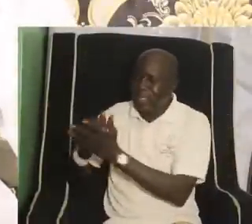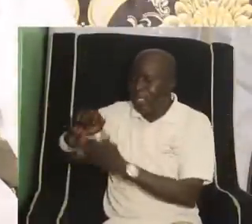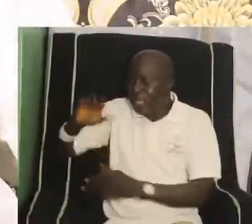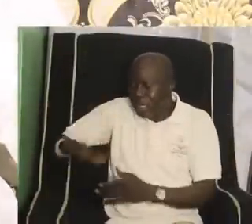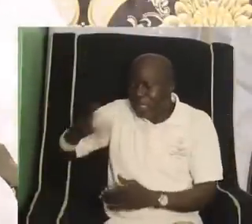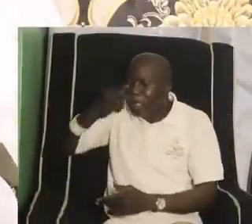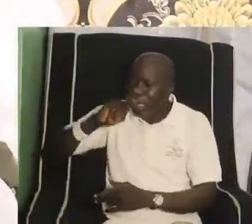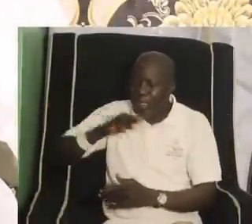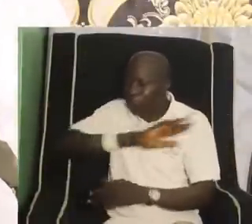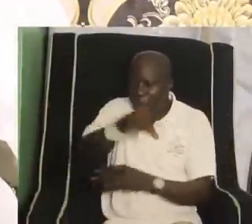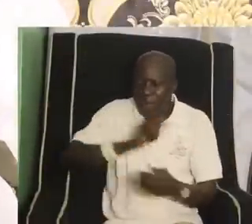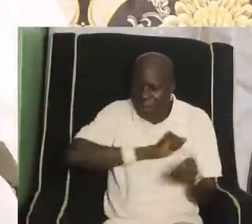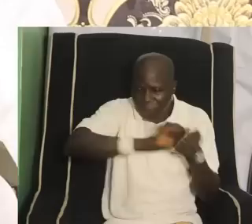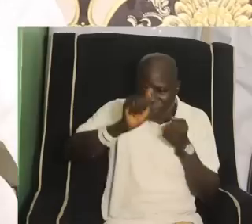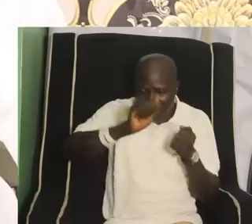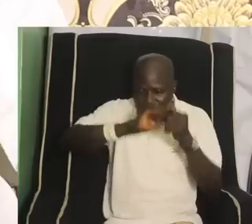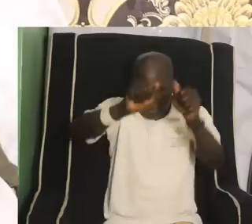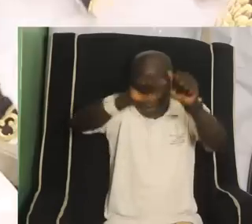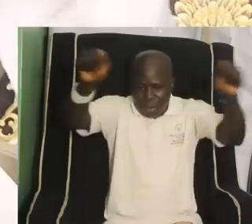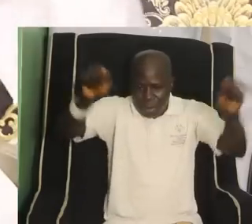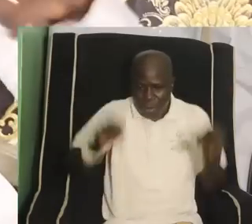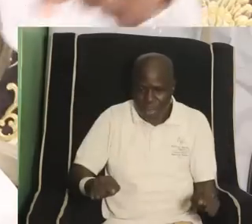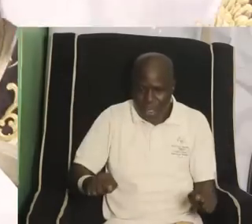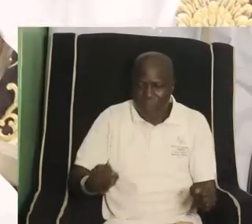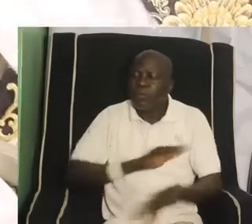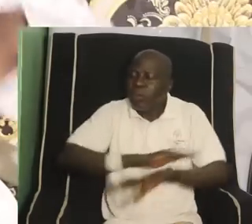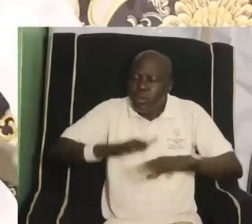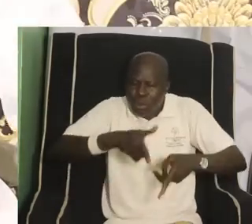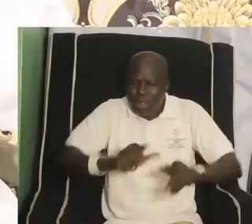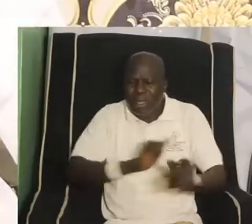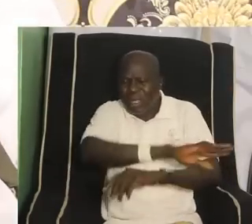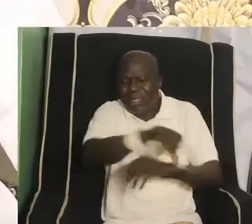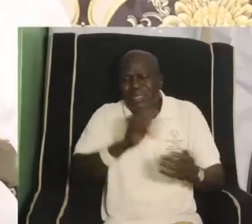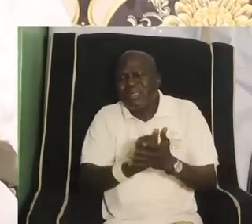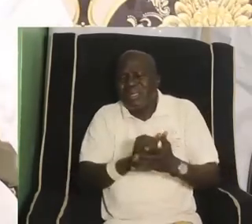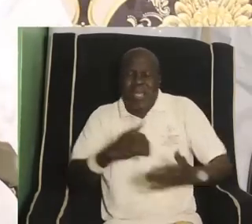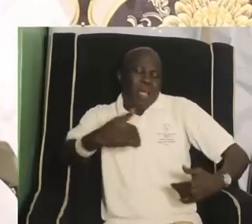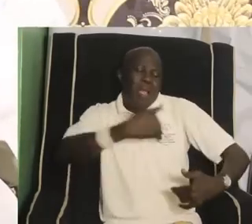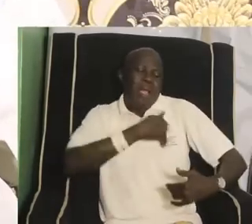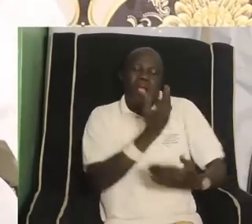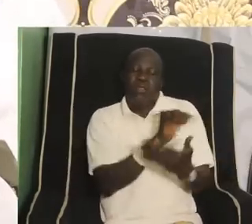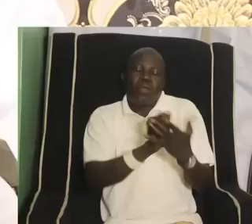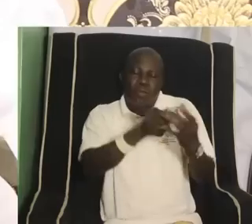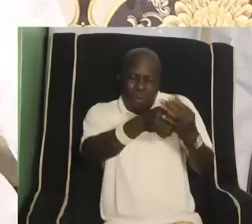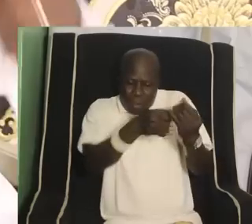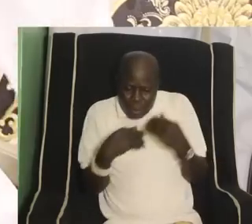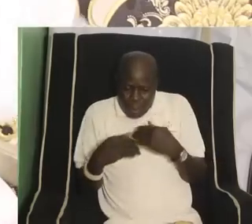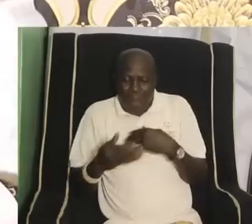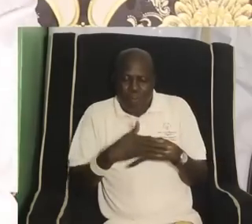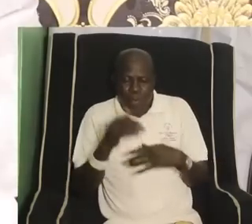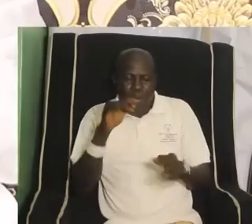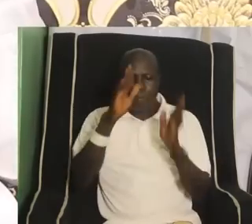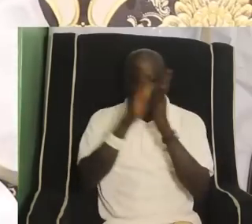Don't let such child be far from altar. Don't let your husband relent in